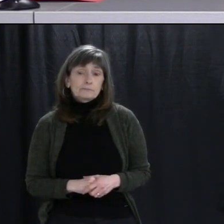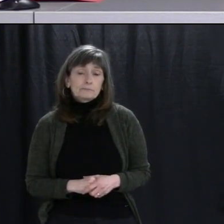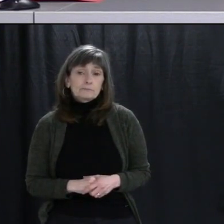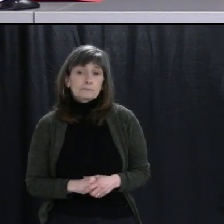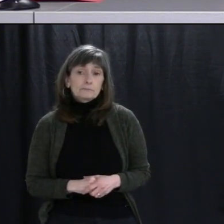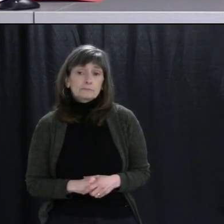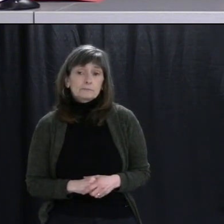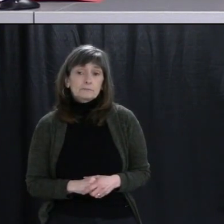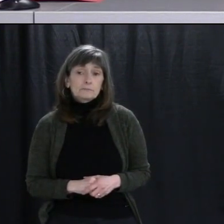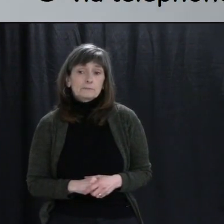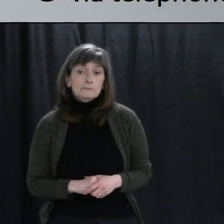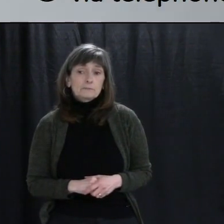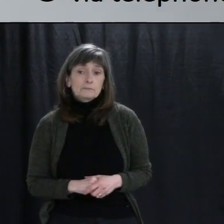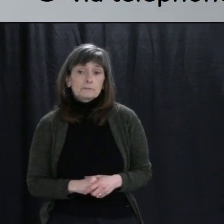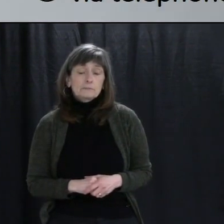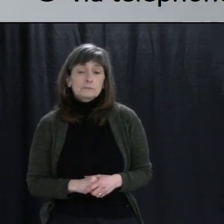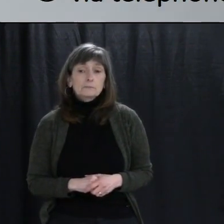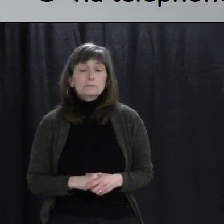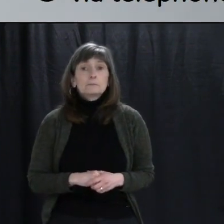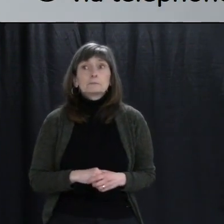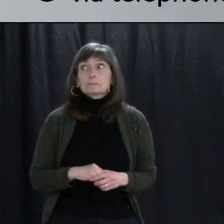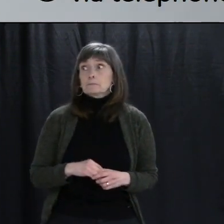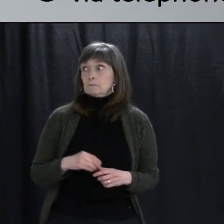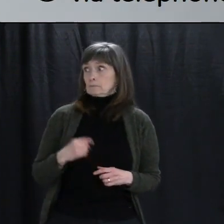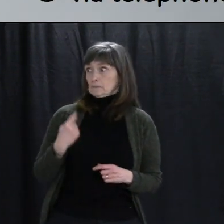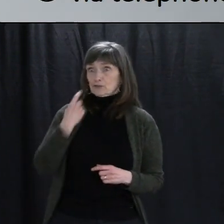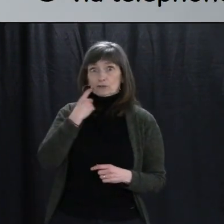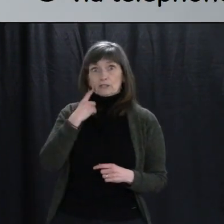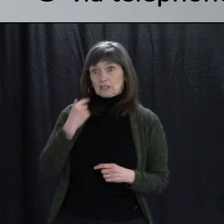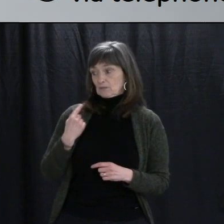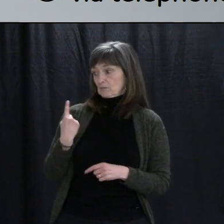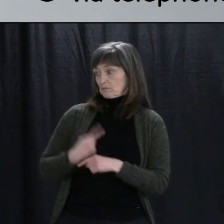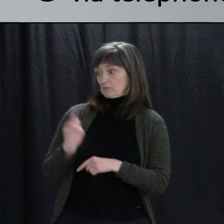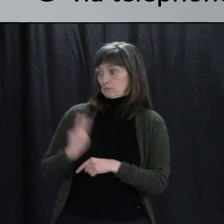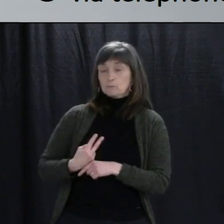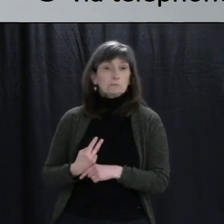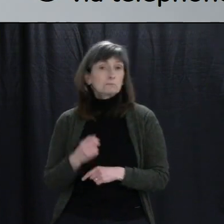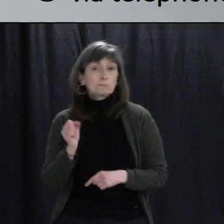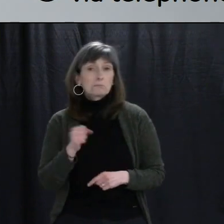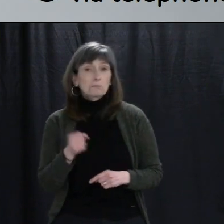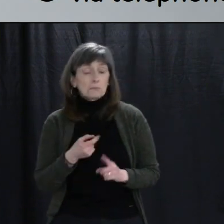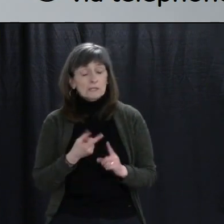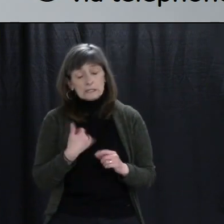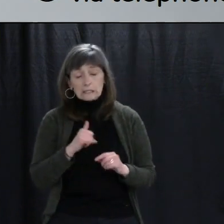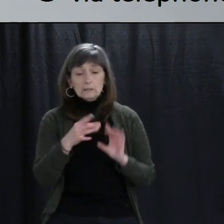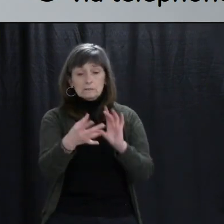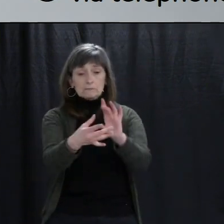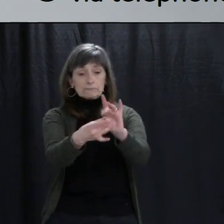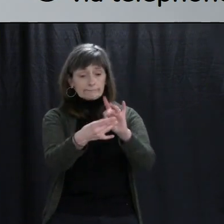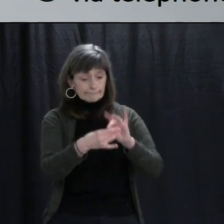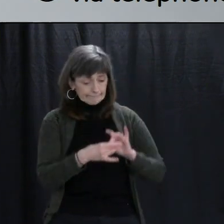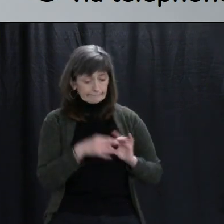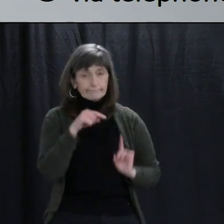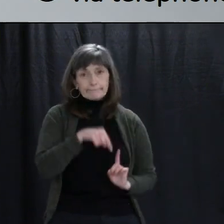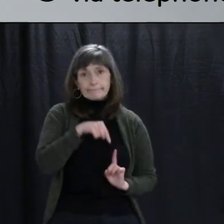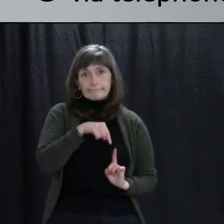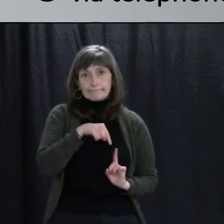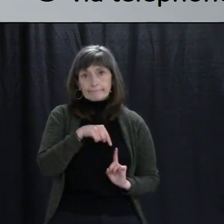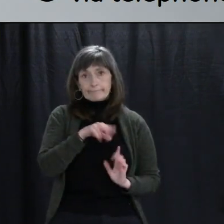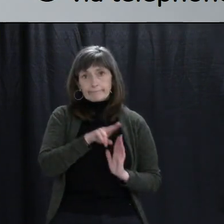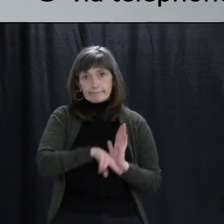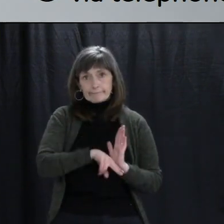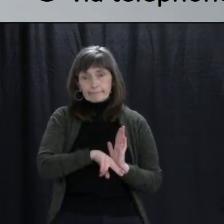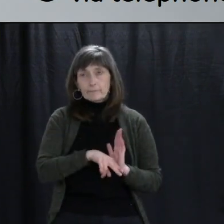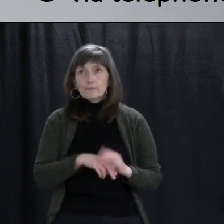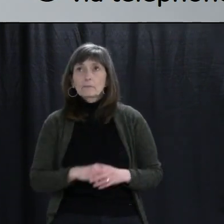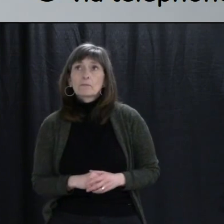There are cases in the last couple of days that have been related to calls. With regard to challenges, no, I